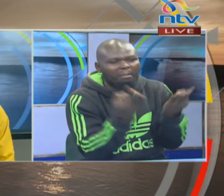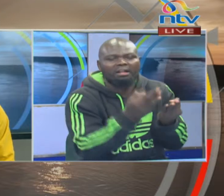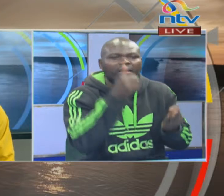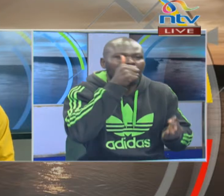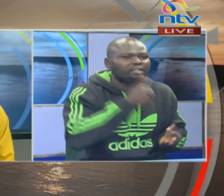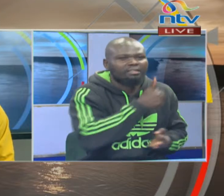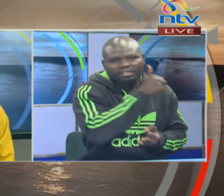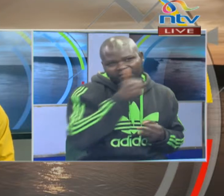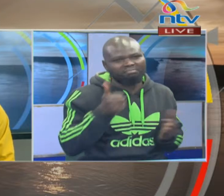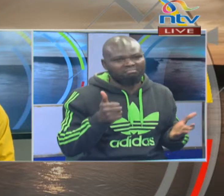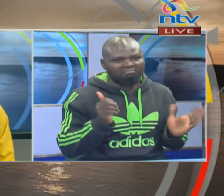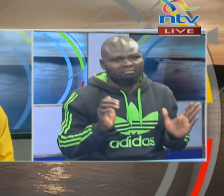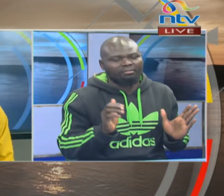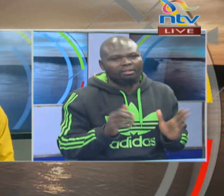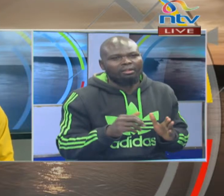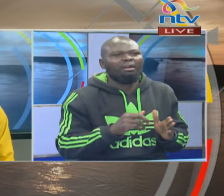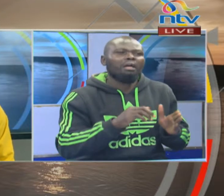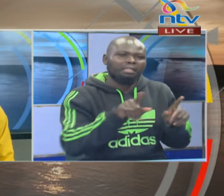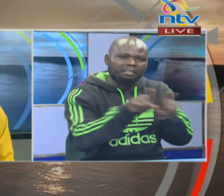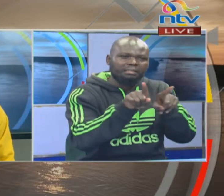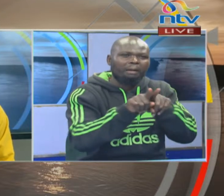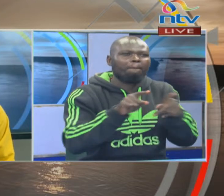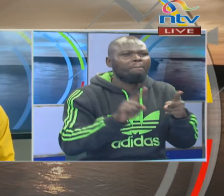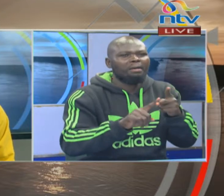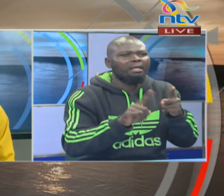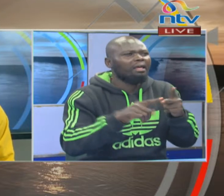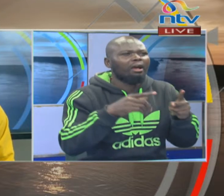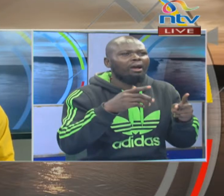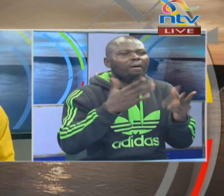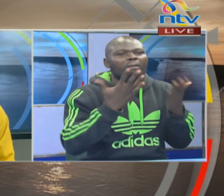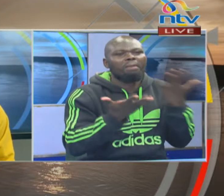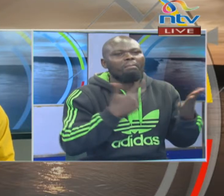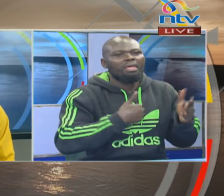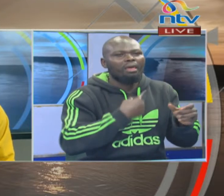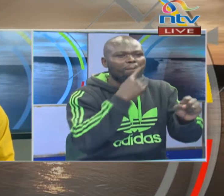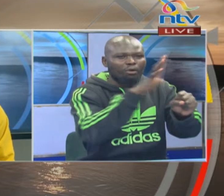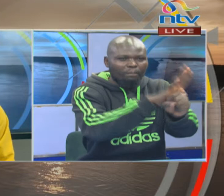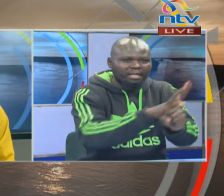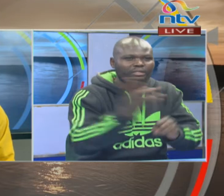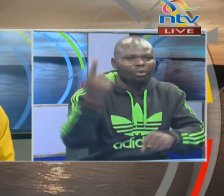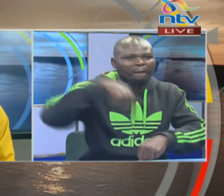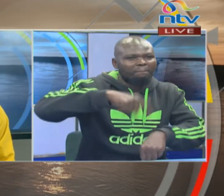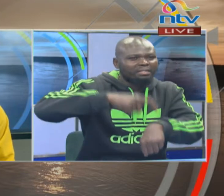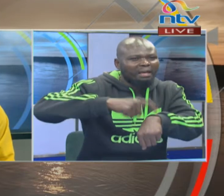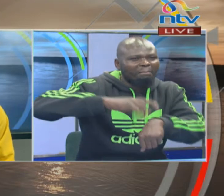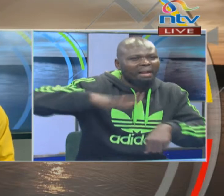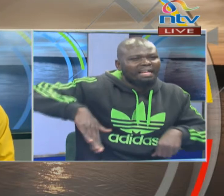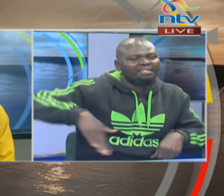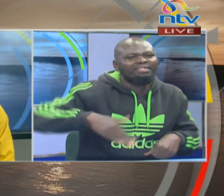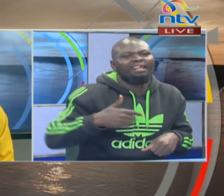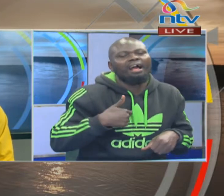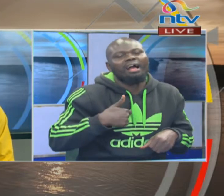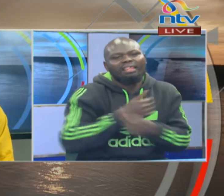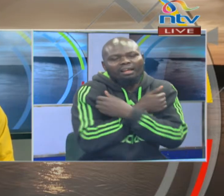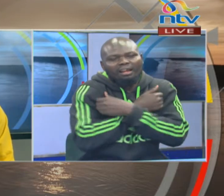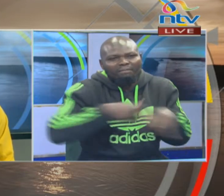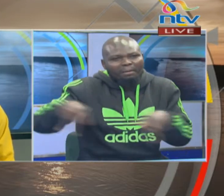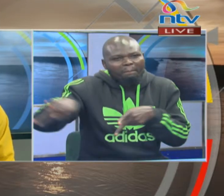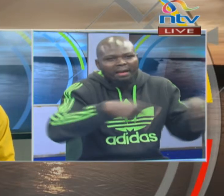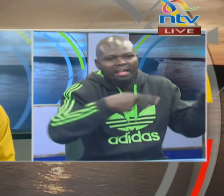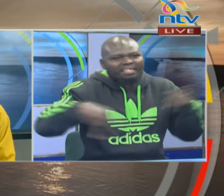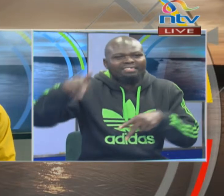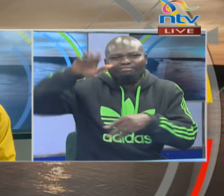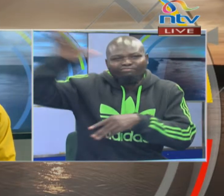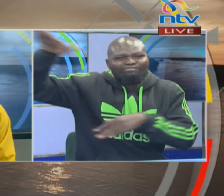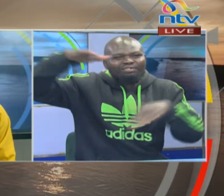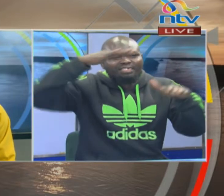we continue. And we live our family as good people. For example, if you promise that